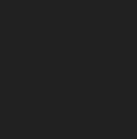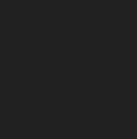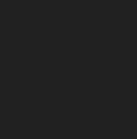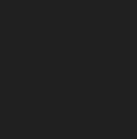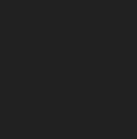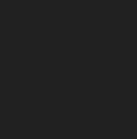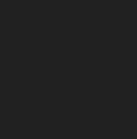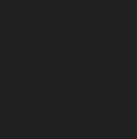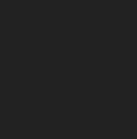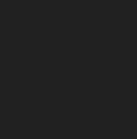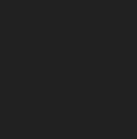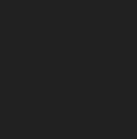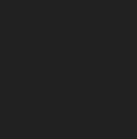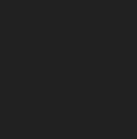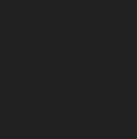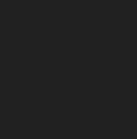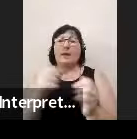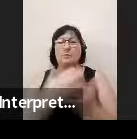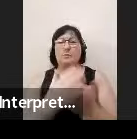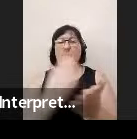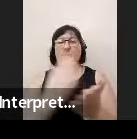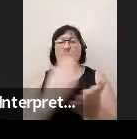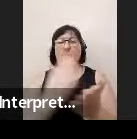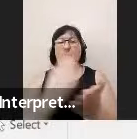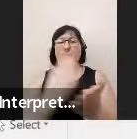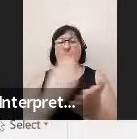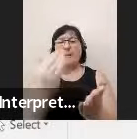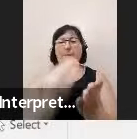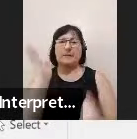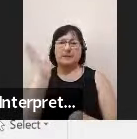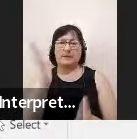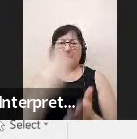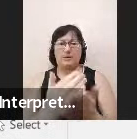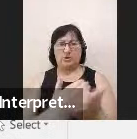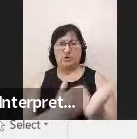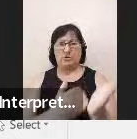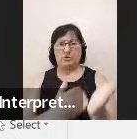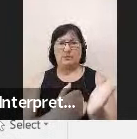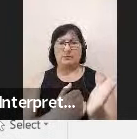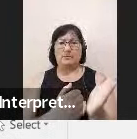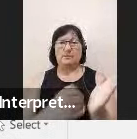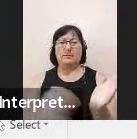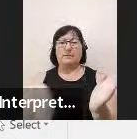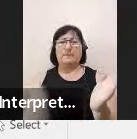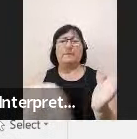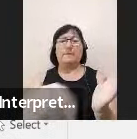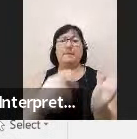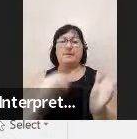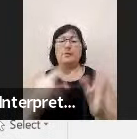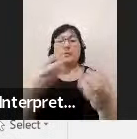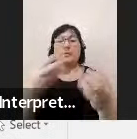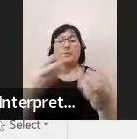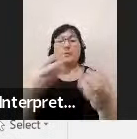to remind you to please make use of the chat group or the email address